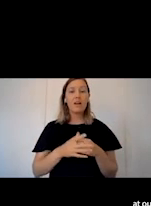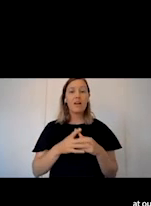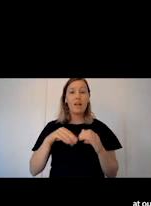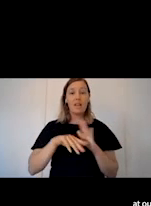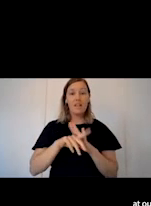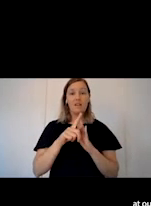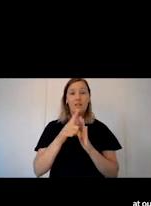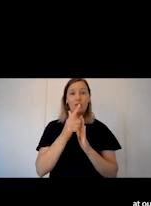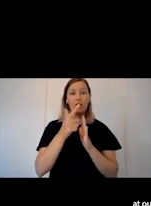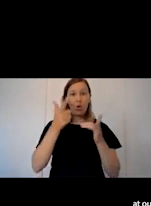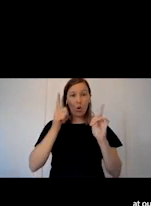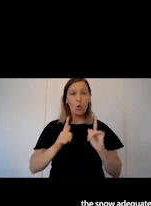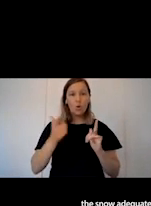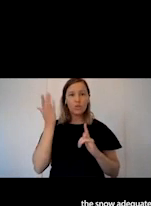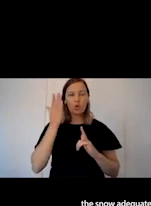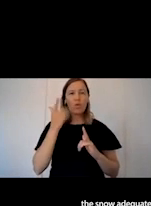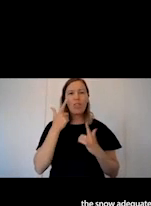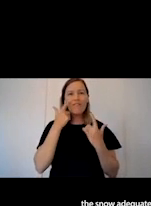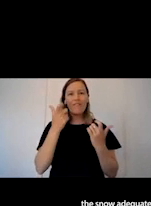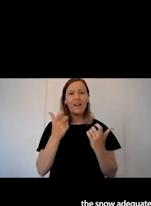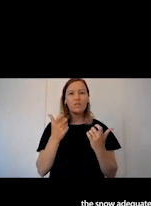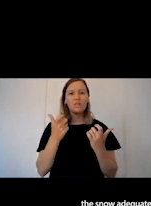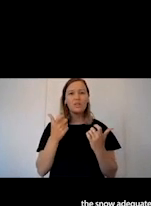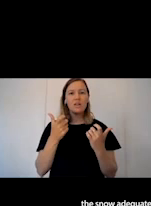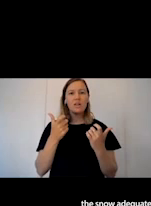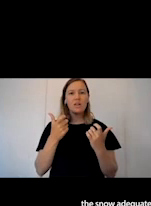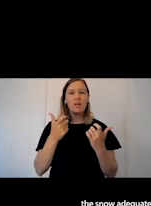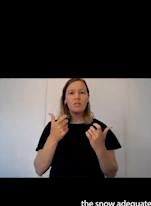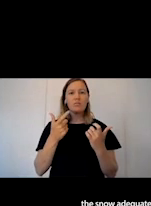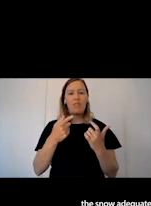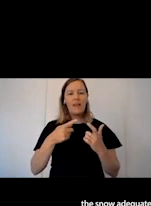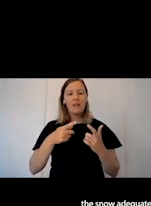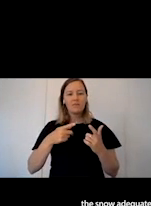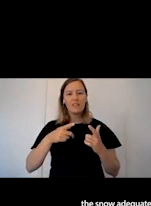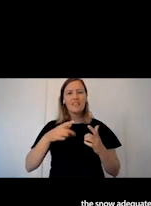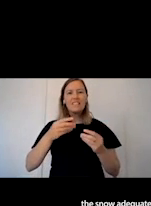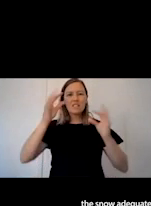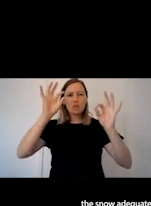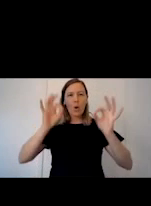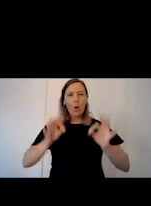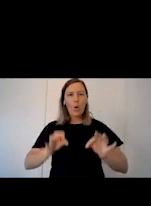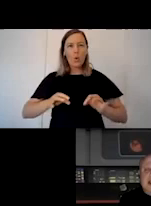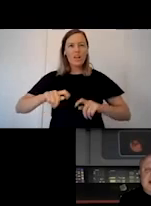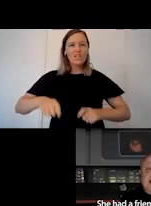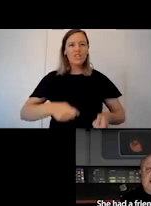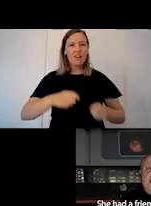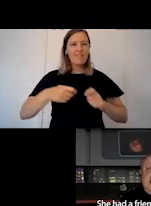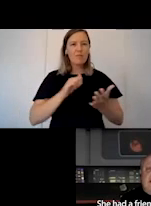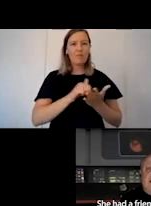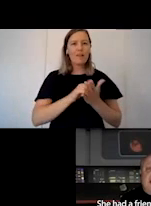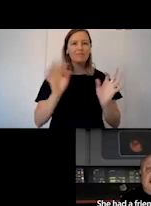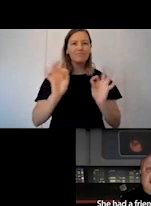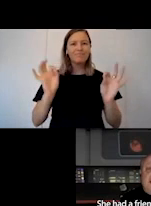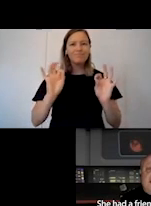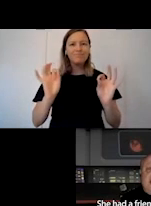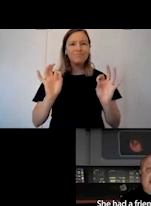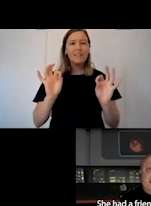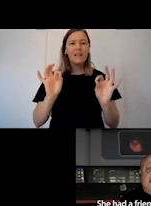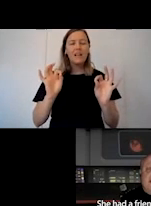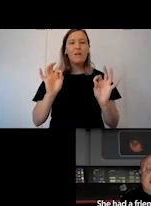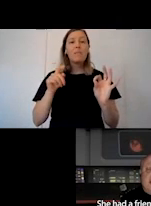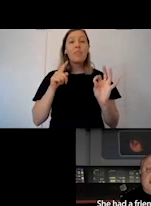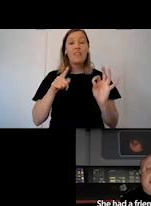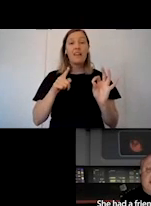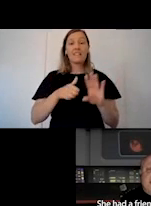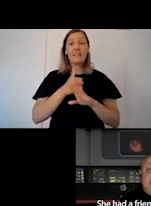that the university wasn't shoveling the snow adequately between the law school and the dormitory. She had a friend shoot a video